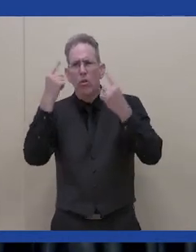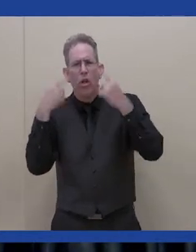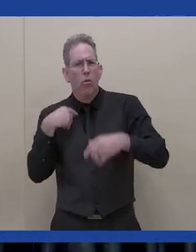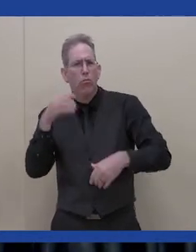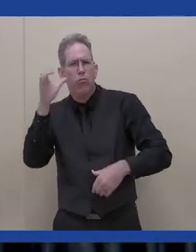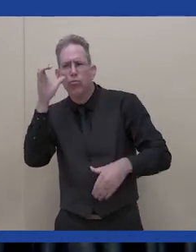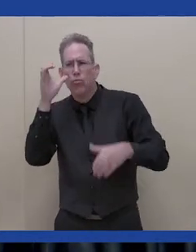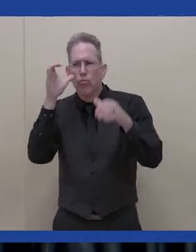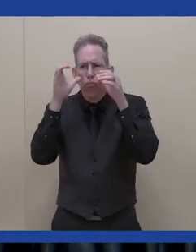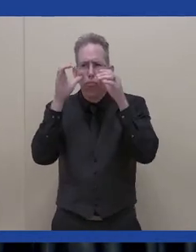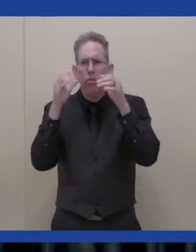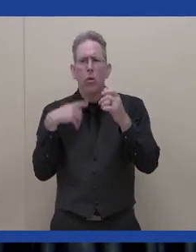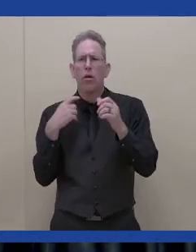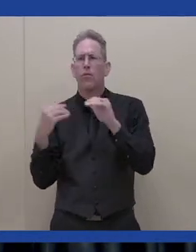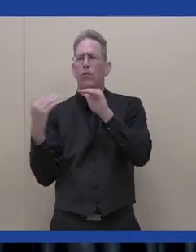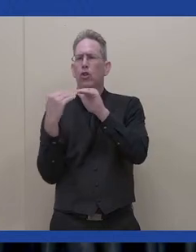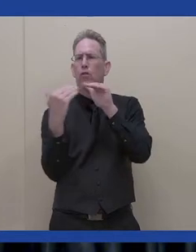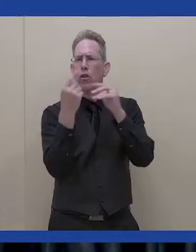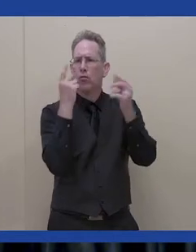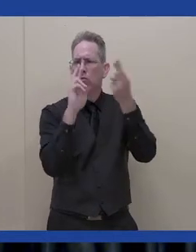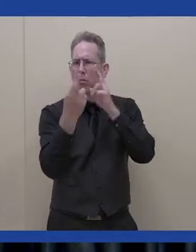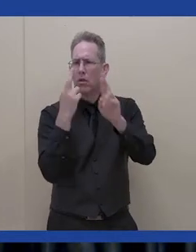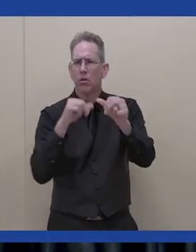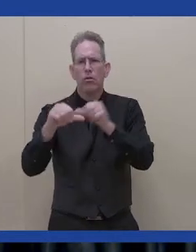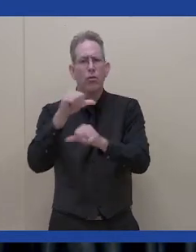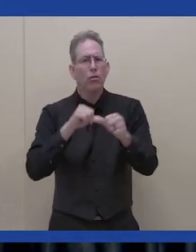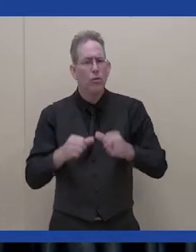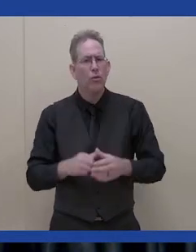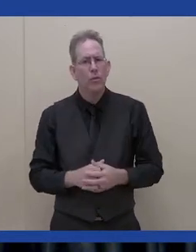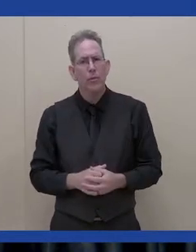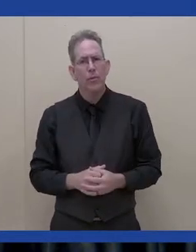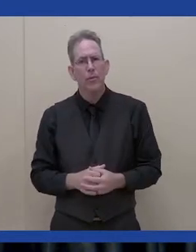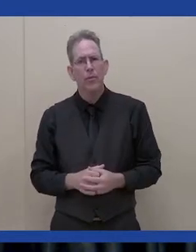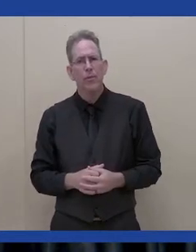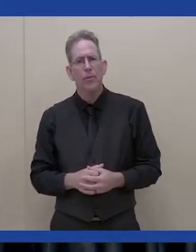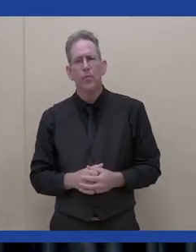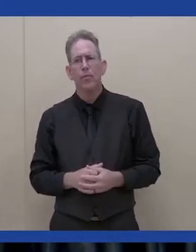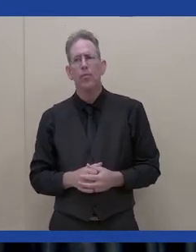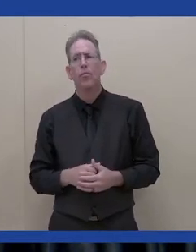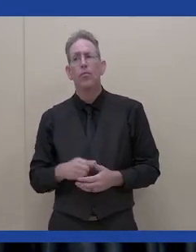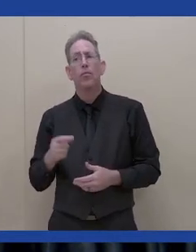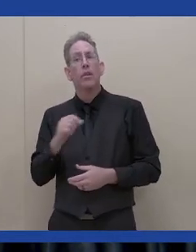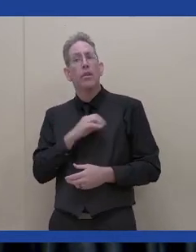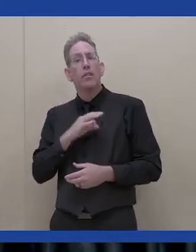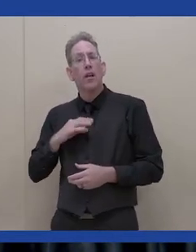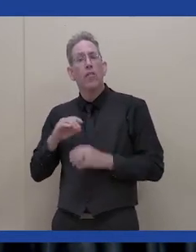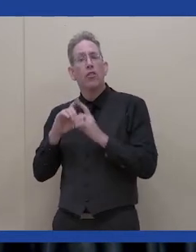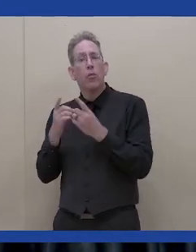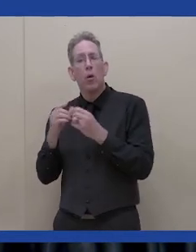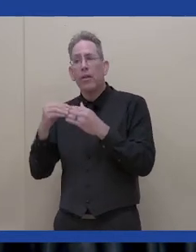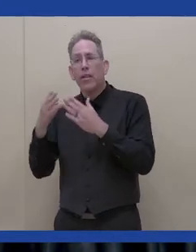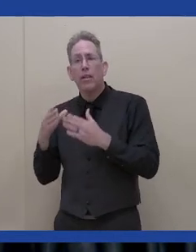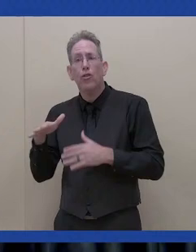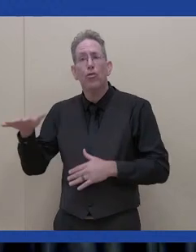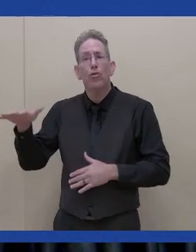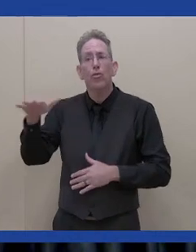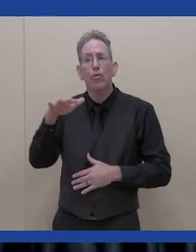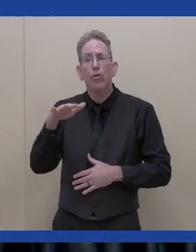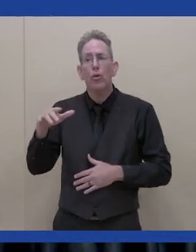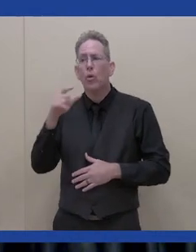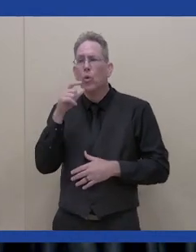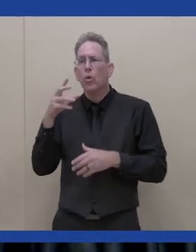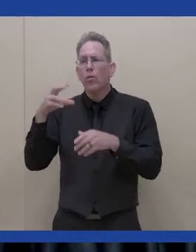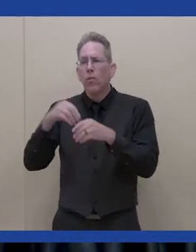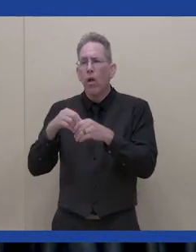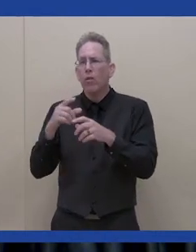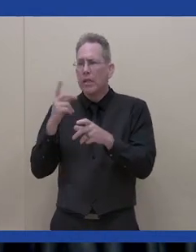respect. To our city staff, from department heads to those working on the front lines that keep Burlington working, I commit that